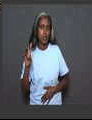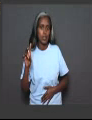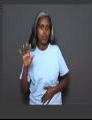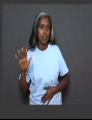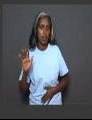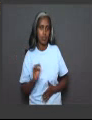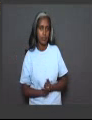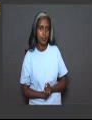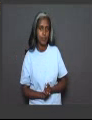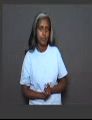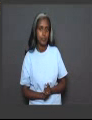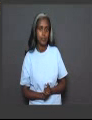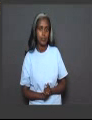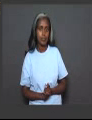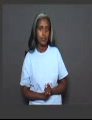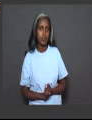0.875.